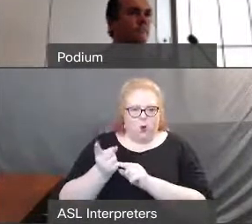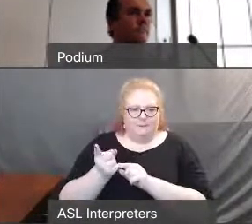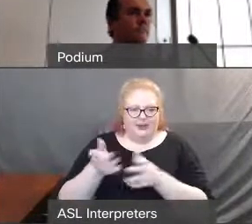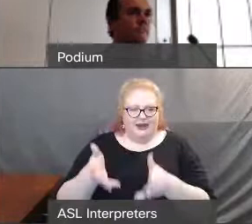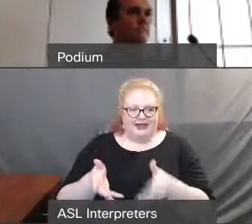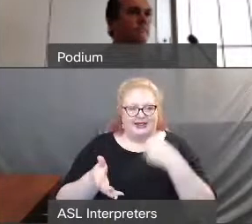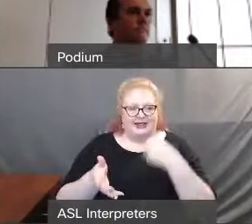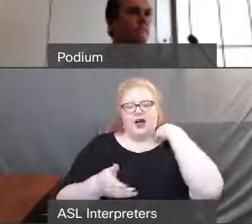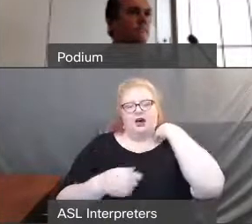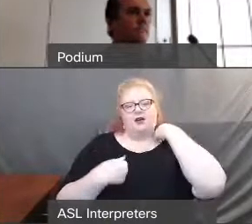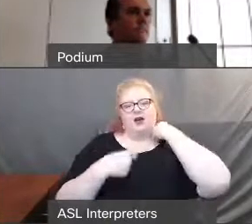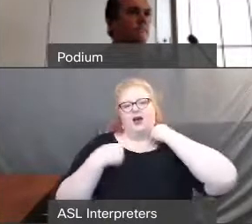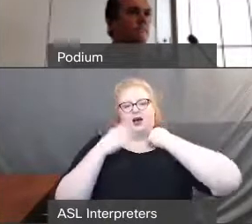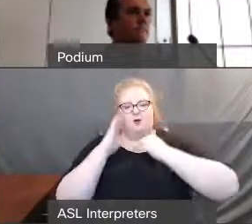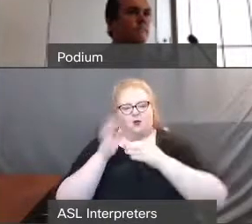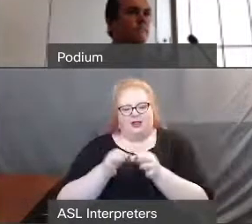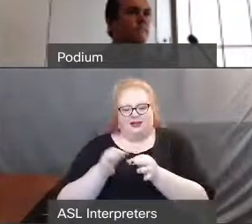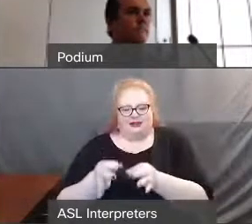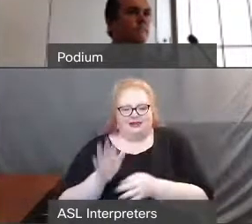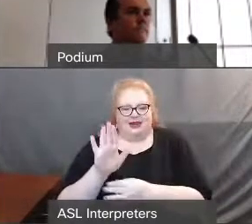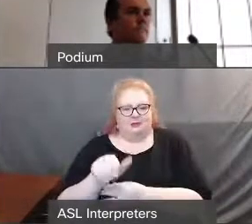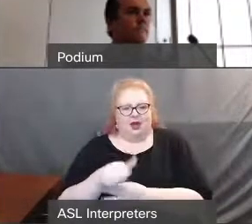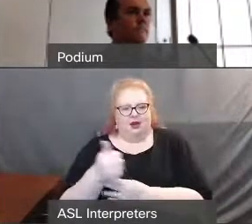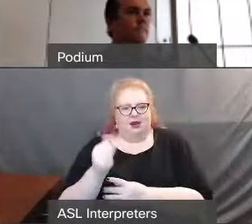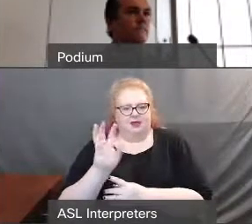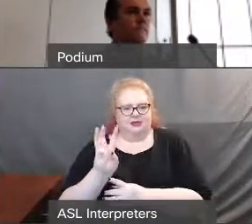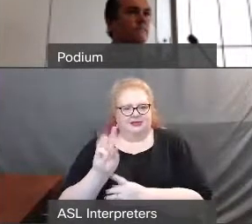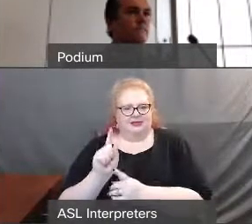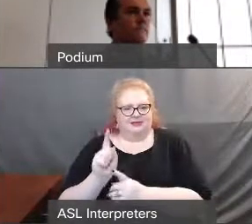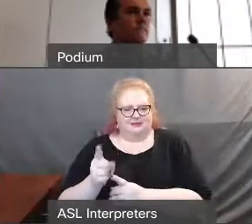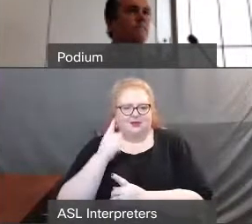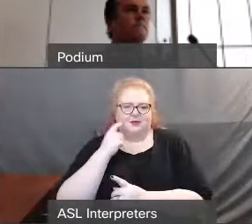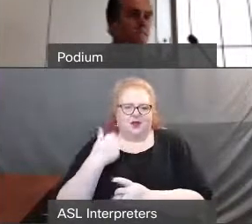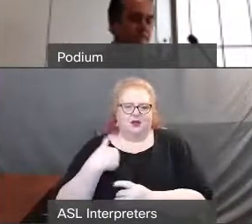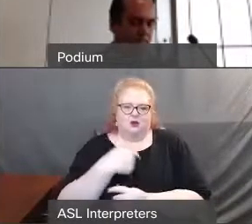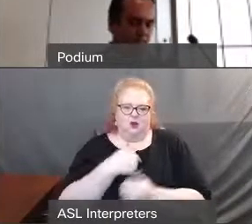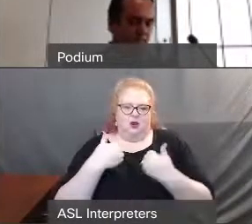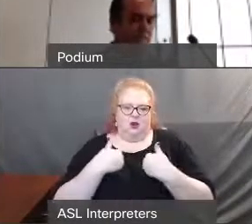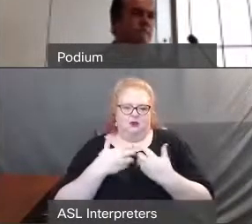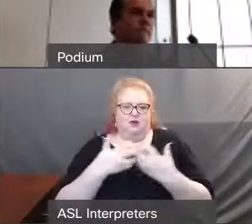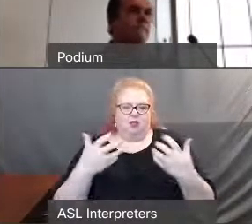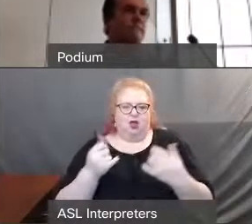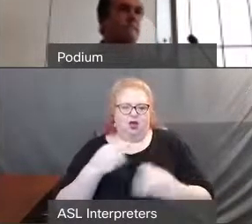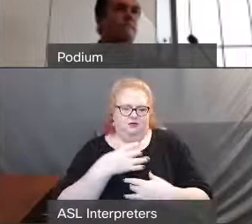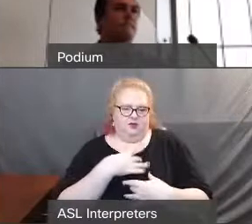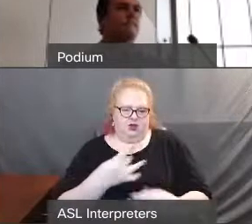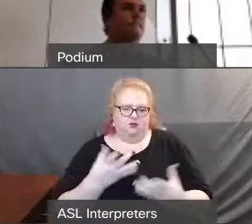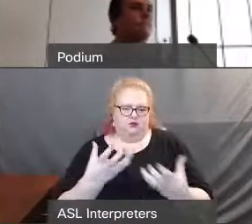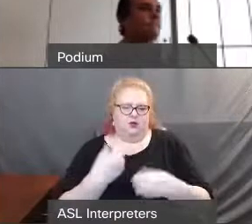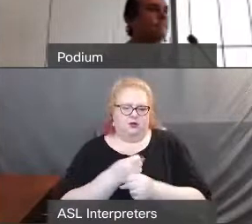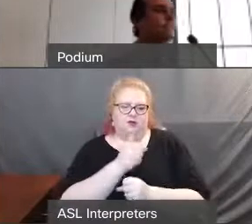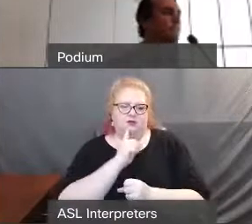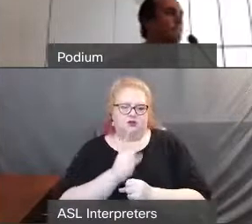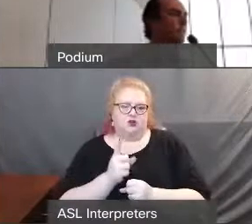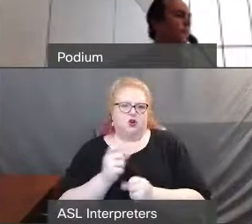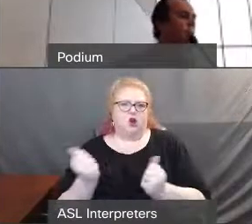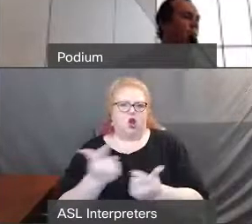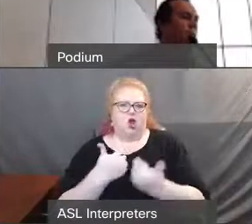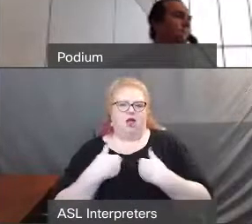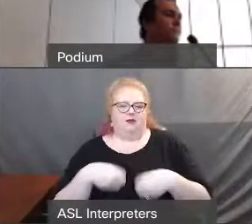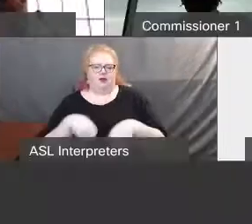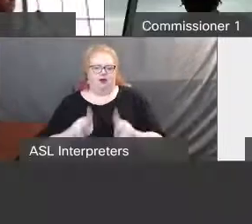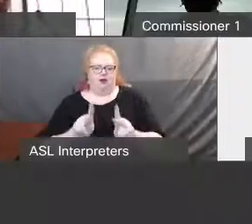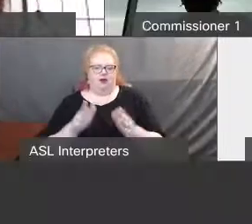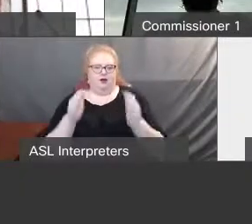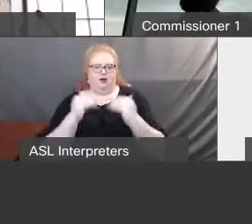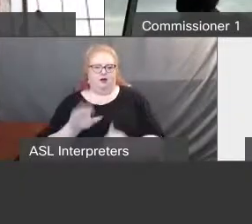to extend this conversation by another 6 minutes because there's quite a bit of interest, and we'll make sure everyone has an opportunity to weigh in. So next name we have